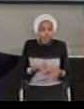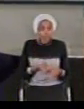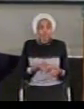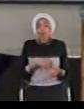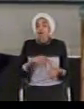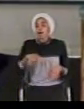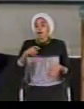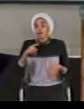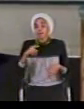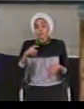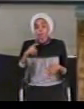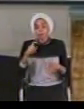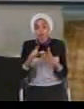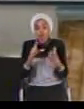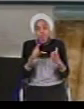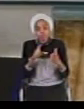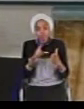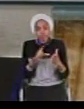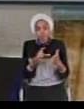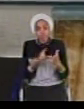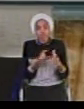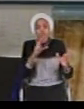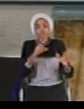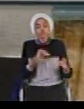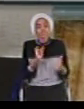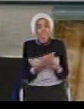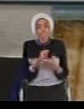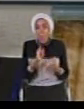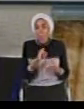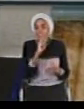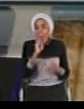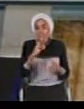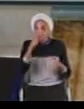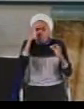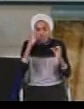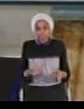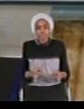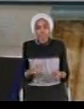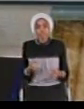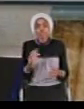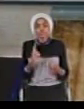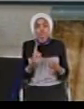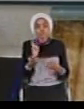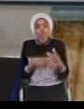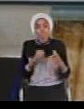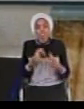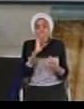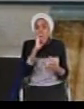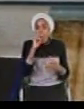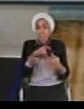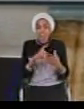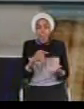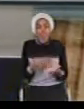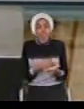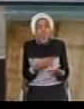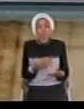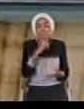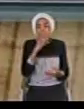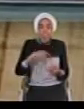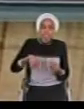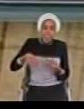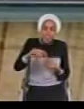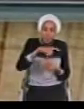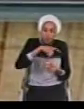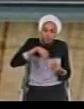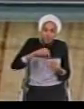sat to determine what is included in the gospel of Christ, they concluded by saying,